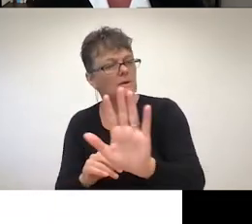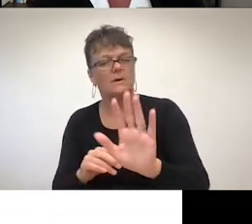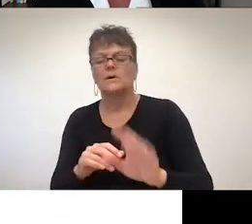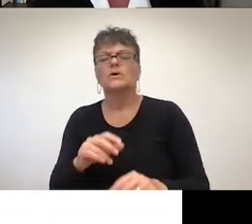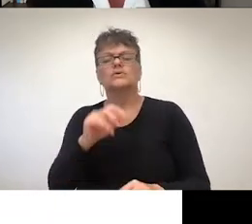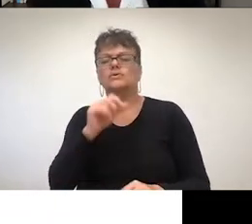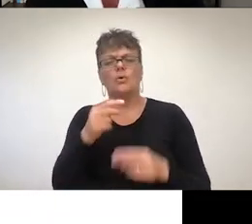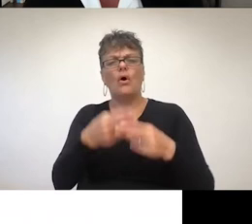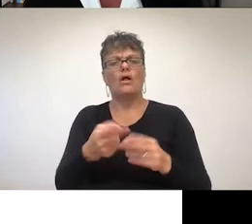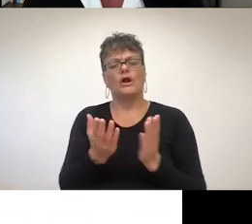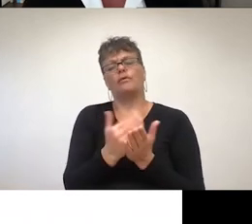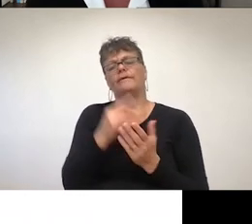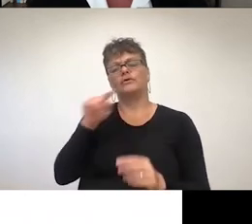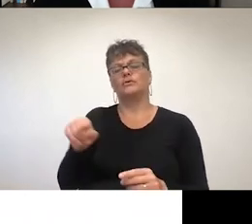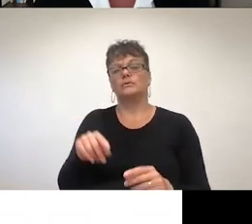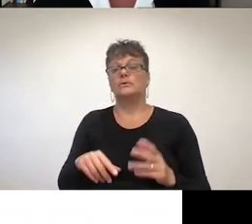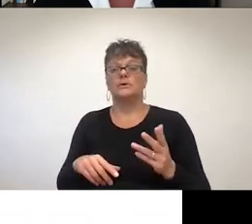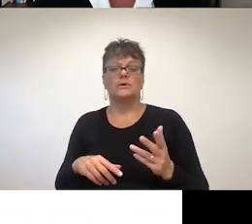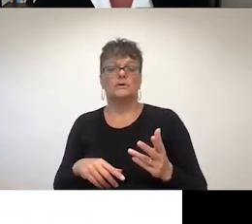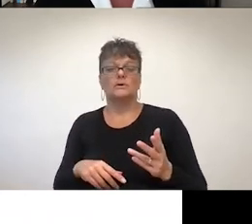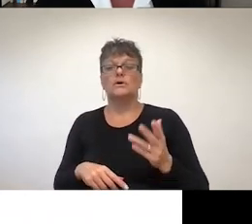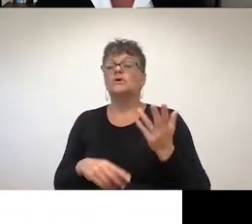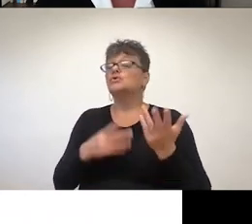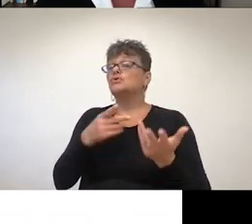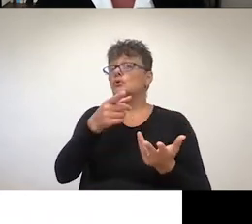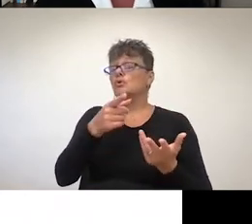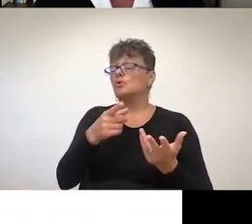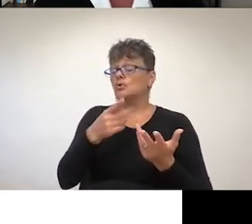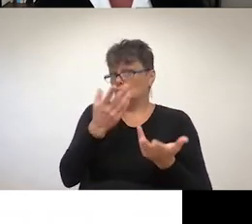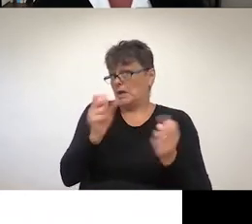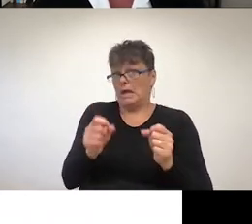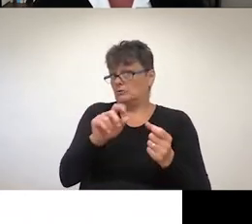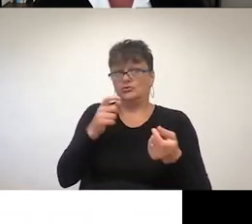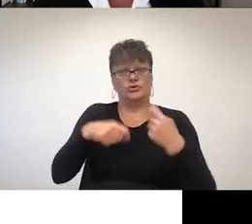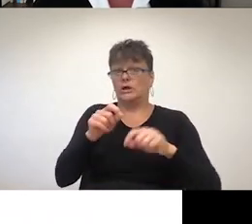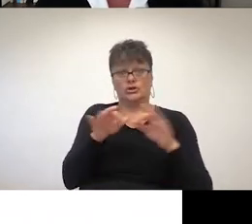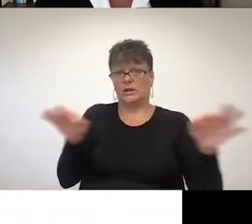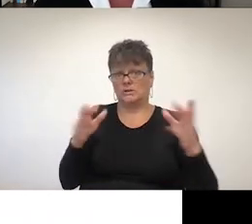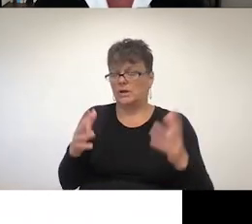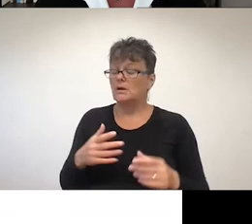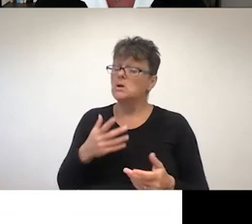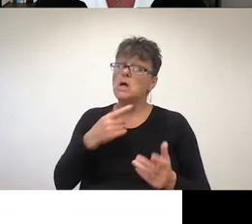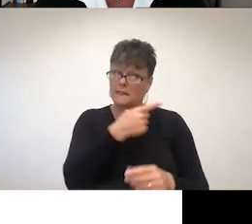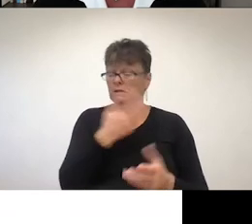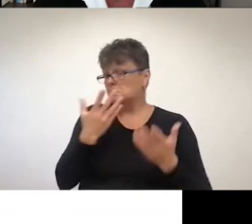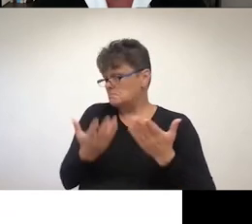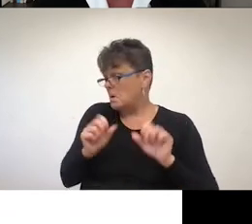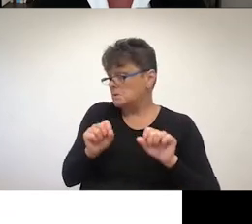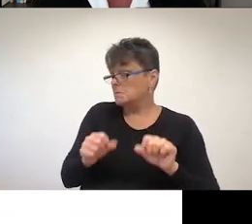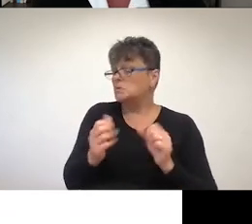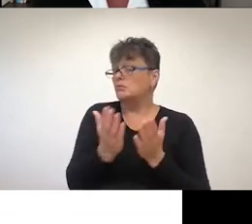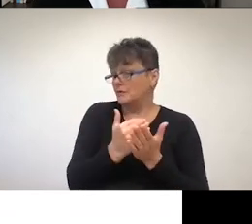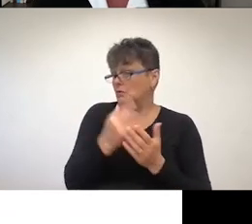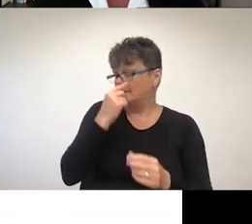you, let's say this may be a review for some of you, but I want to make sure that we're all on the same page with this foundational concept before we move on. That's